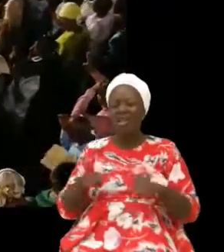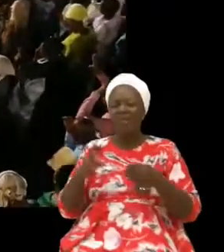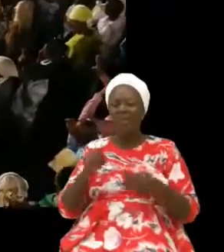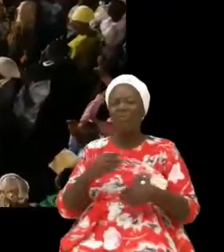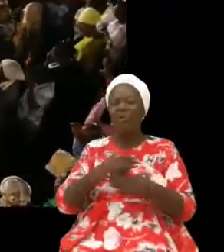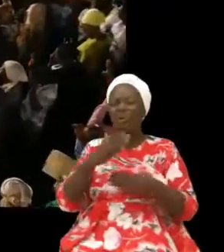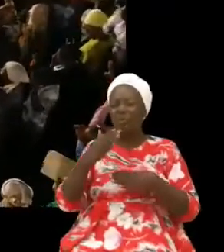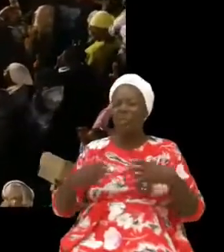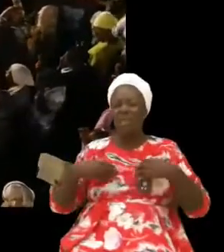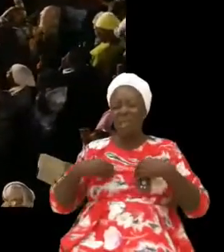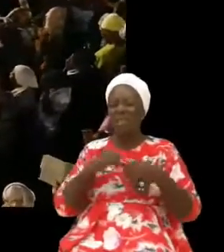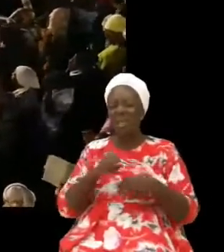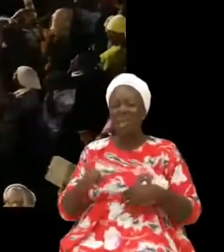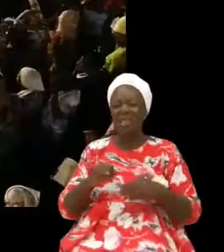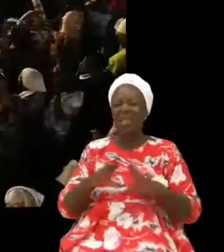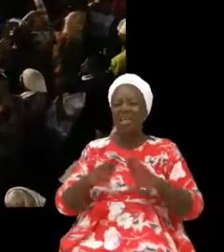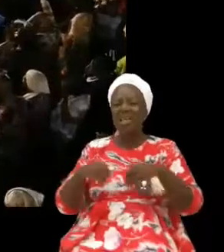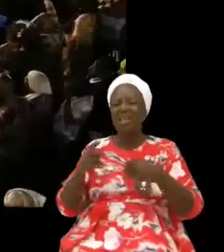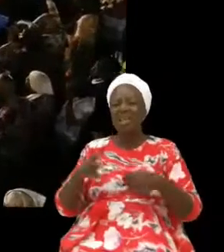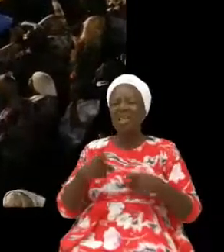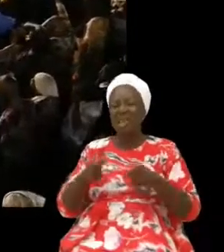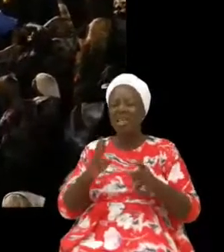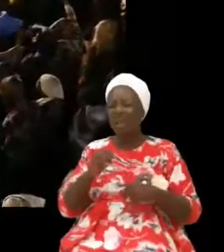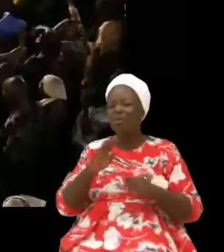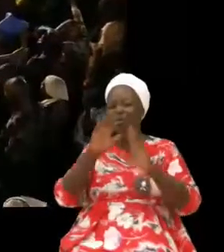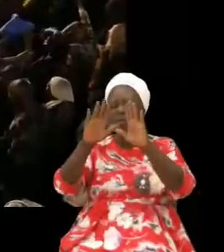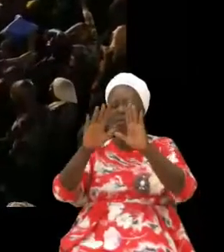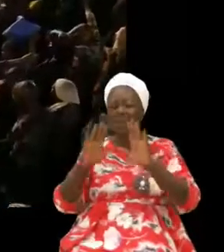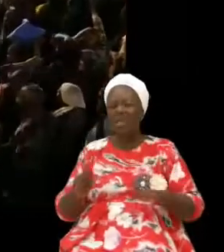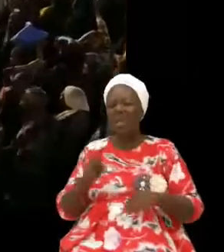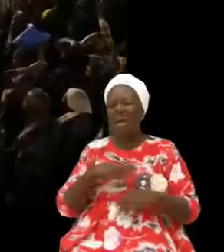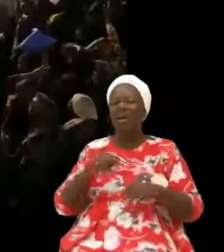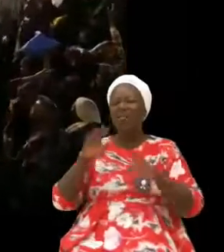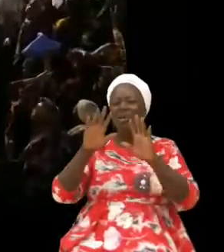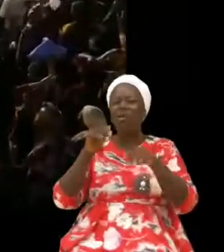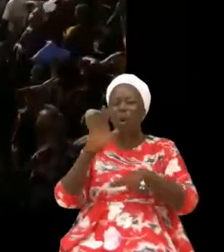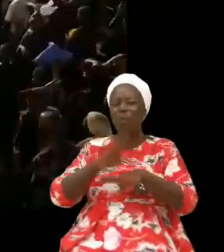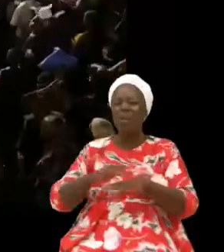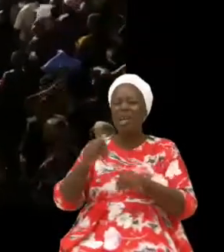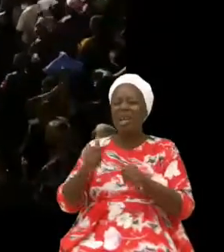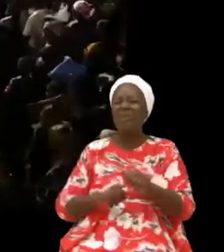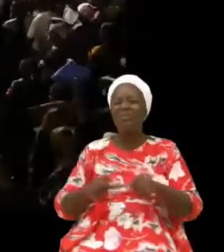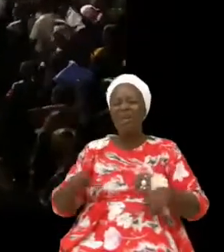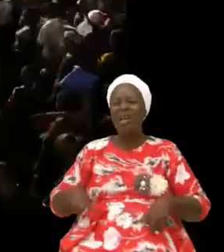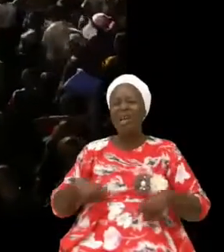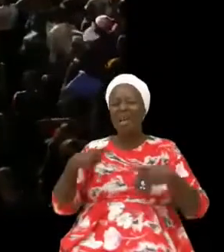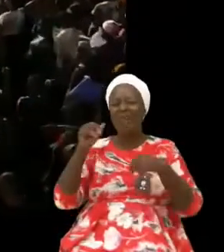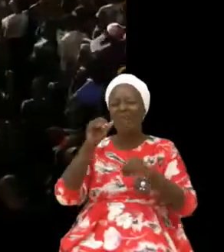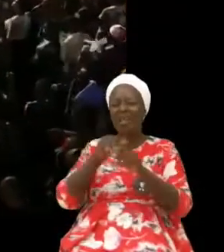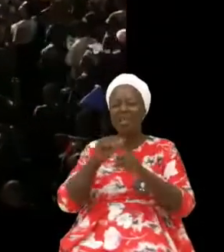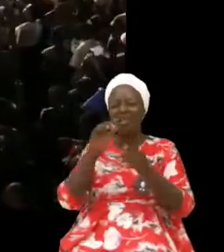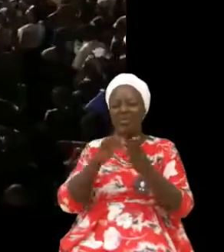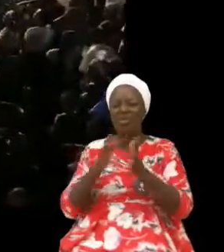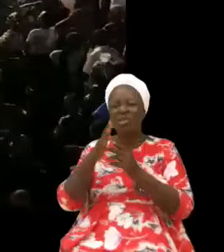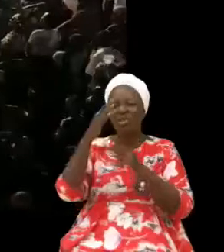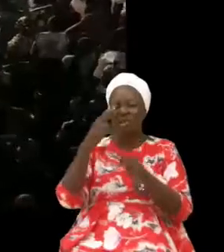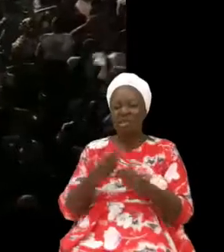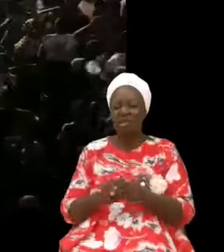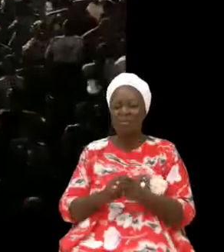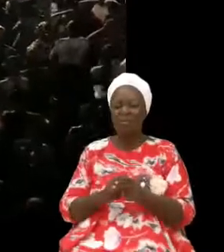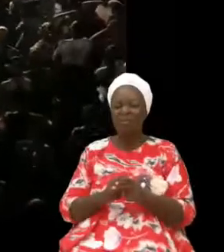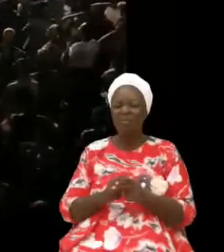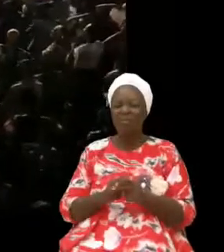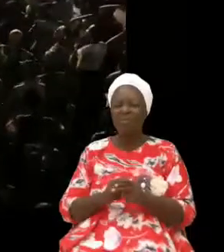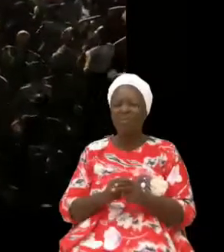their prayers now. Let there be total healing. Let there be wonders. Let there be miracle upon